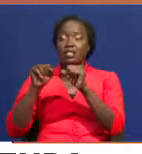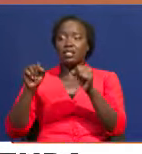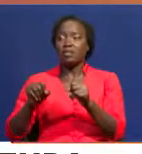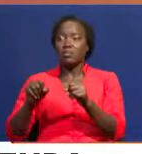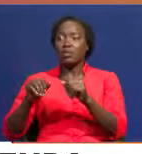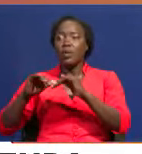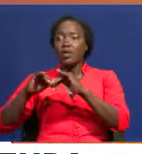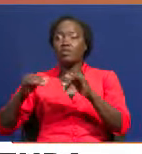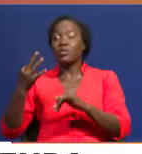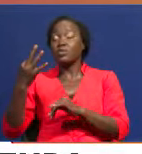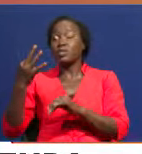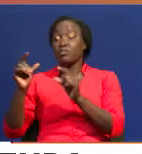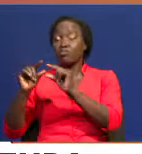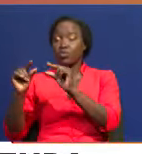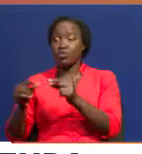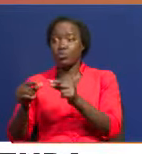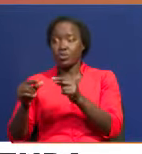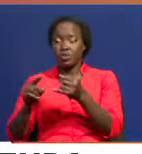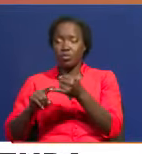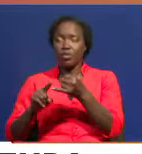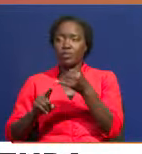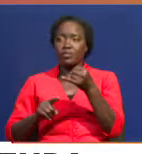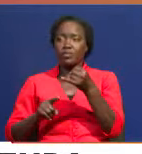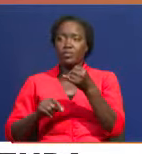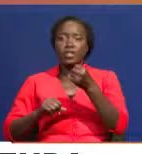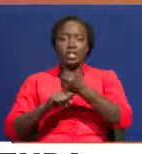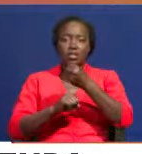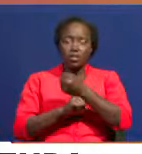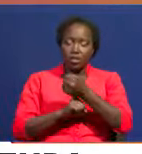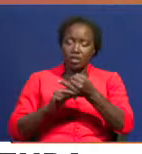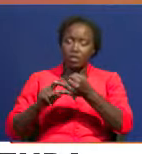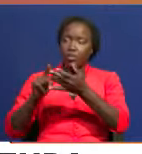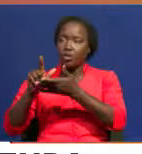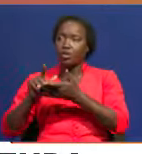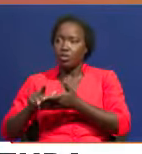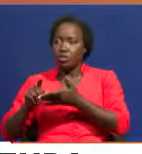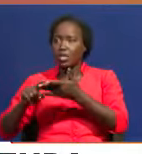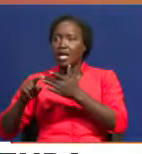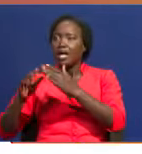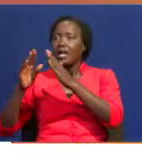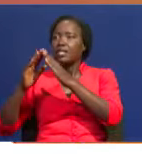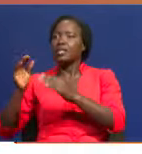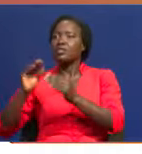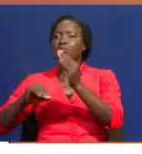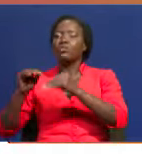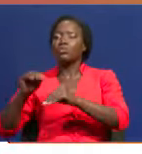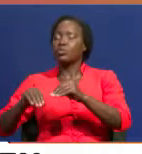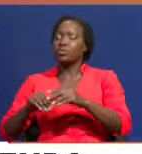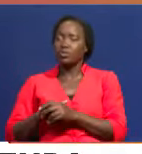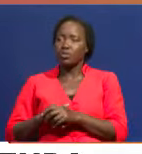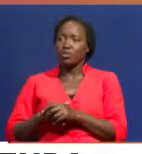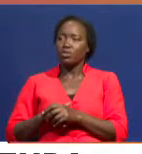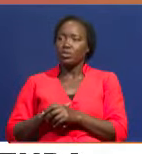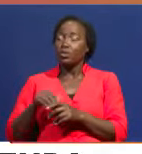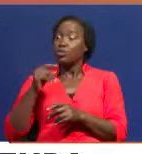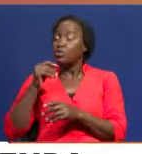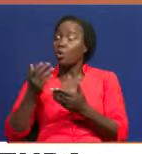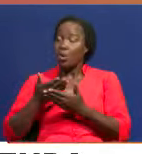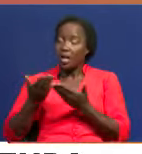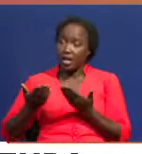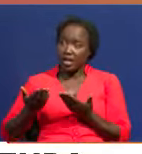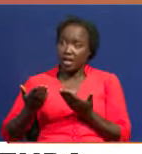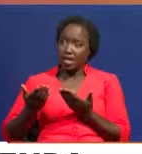been divided into three categories. That is the scholarships, the loans, and the household contributions. So we are having a scenario